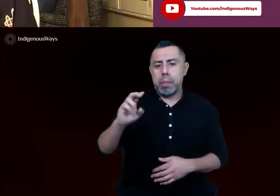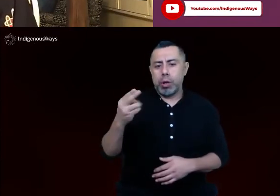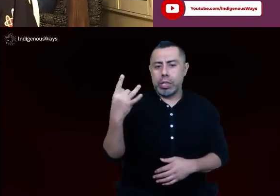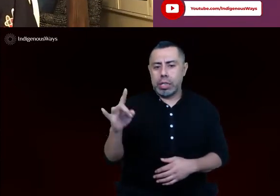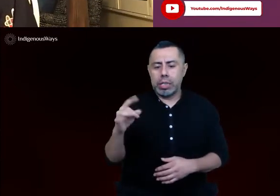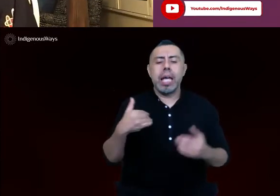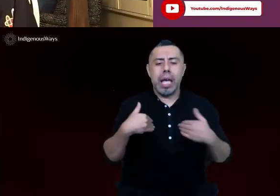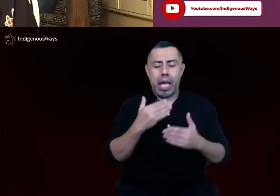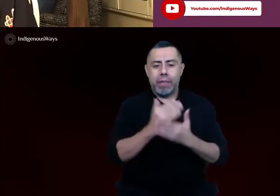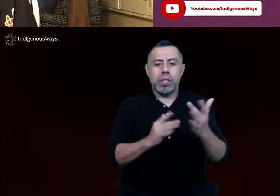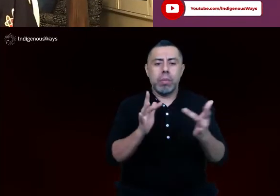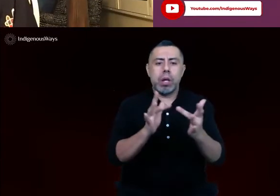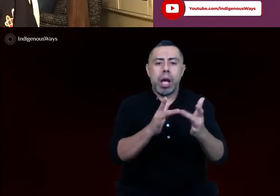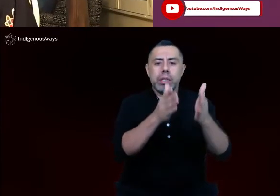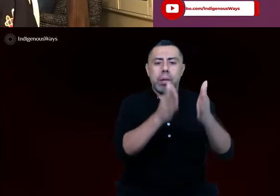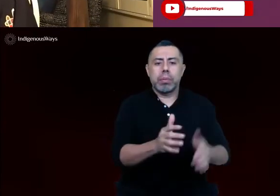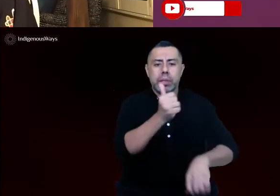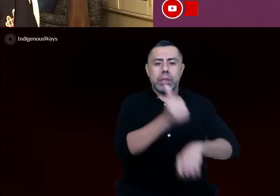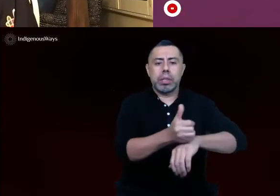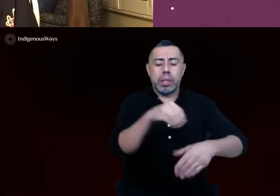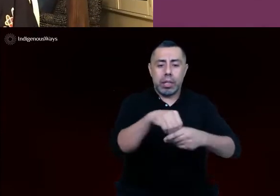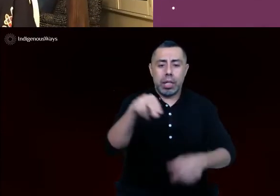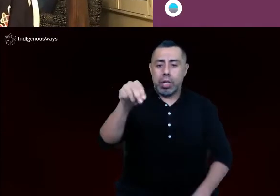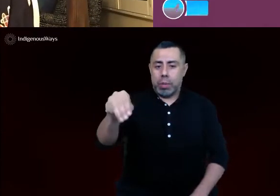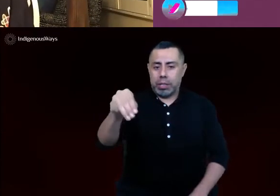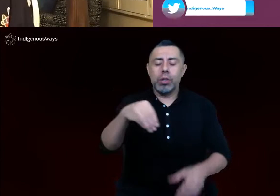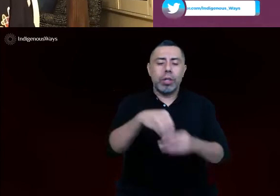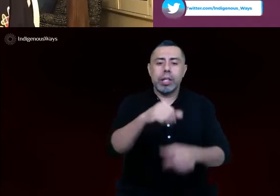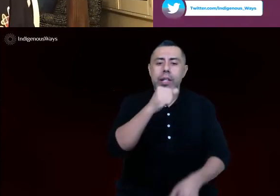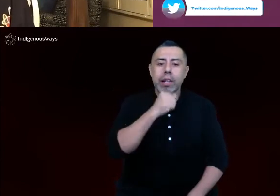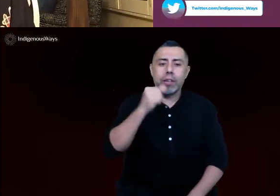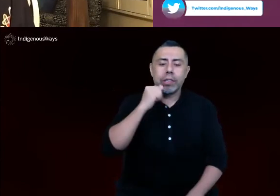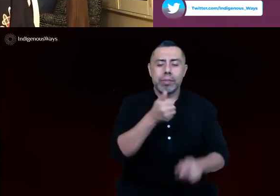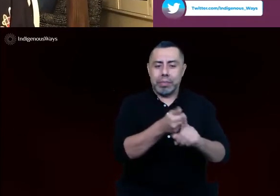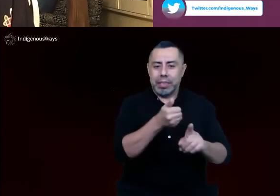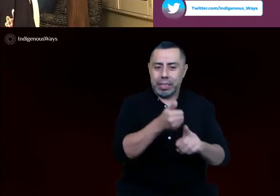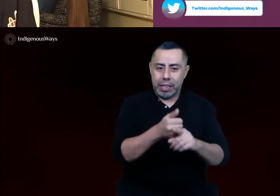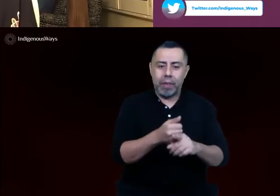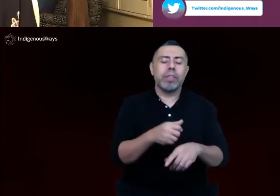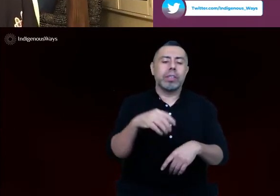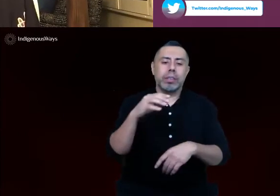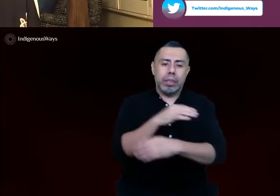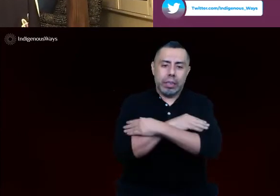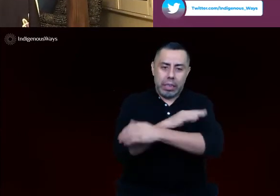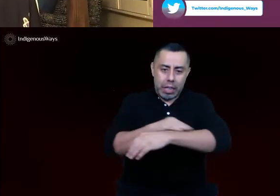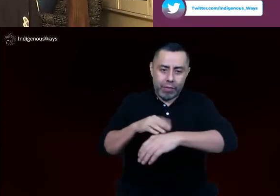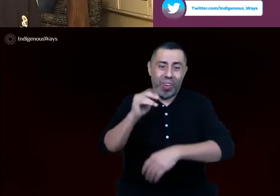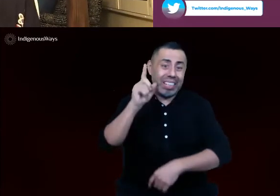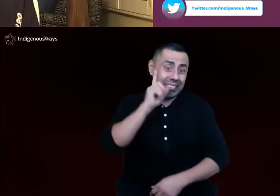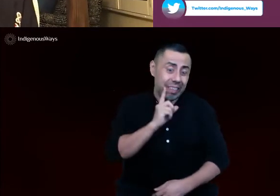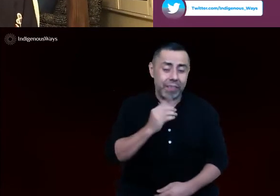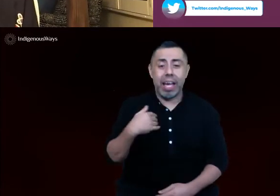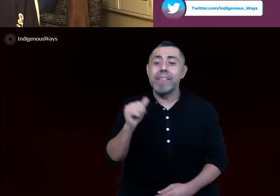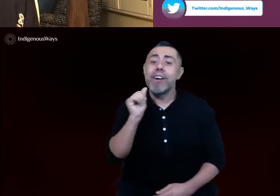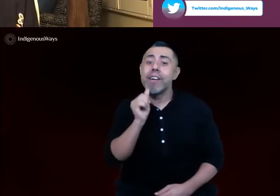Mexico and Arizona side, Navajo and Deaf, Arletta and Dennis. Arletta is with us here tonight. Hi,